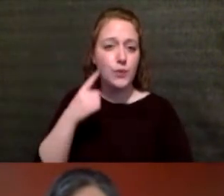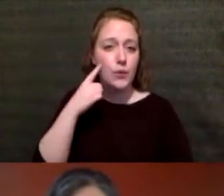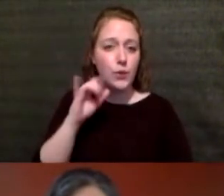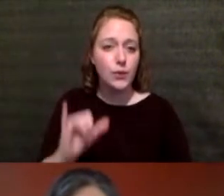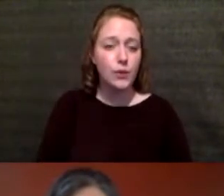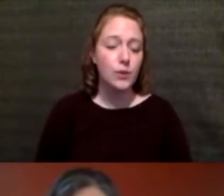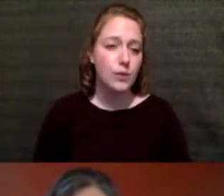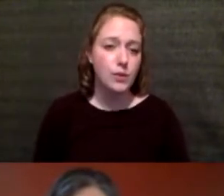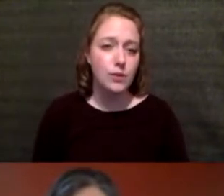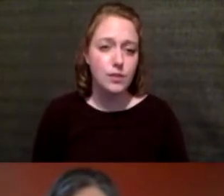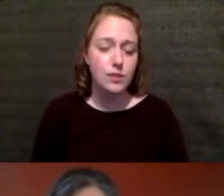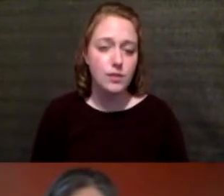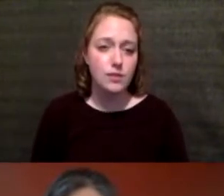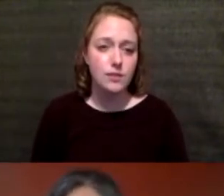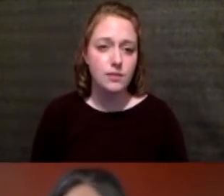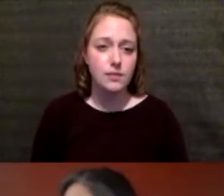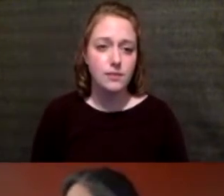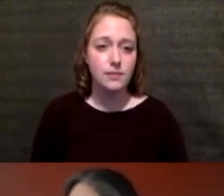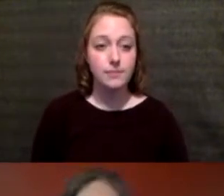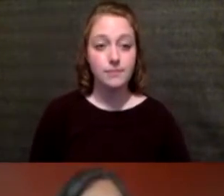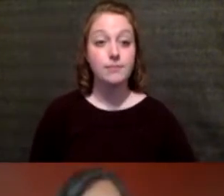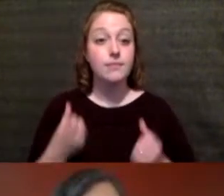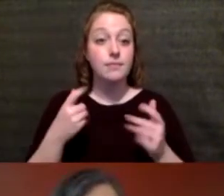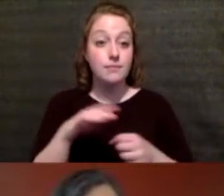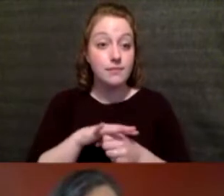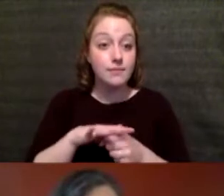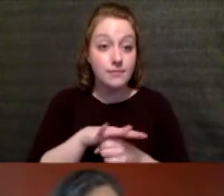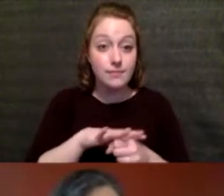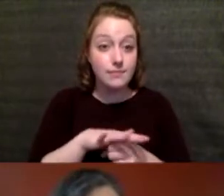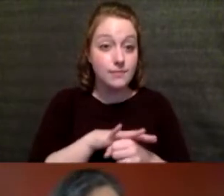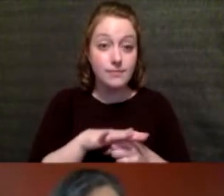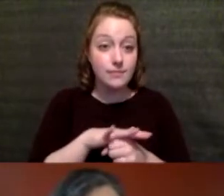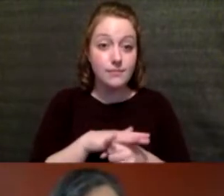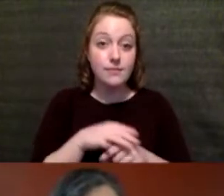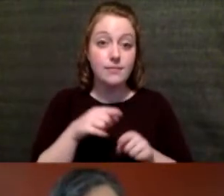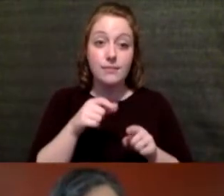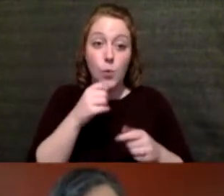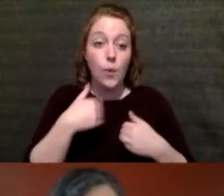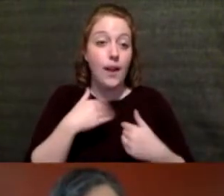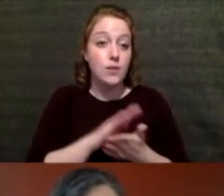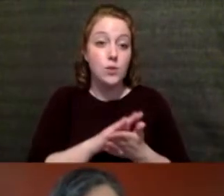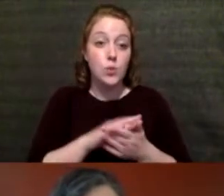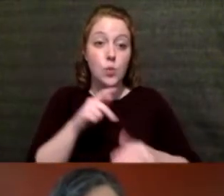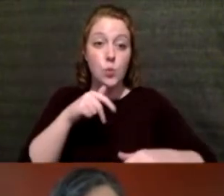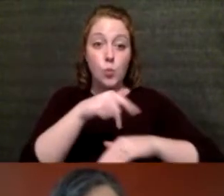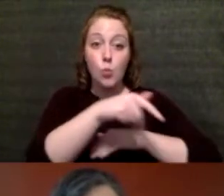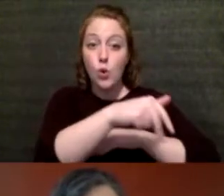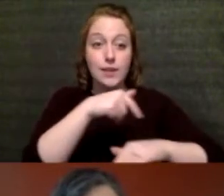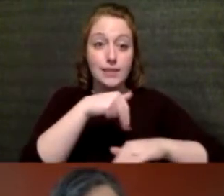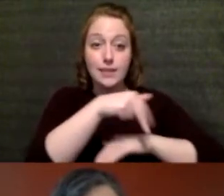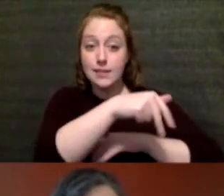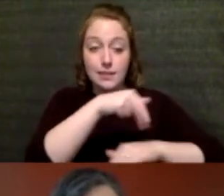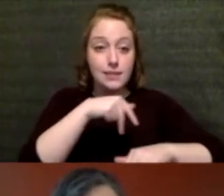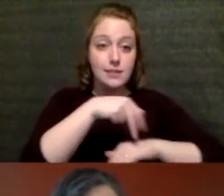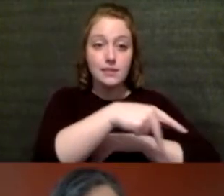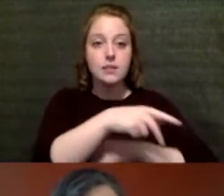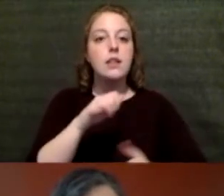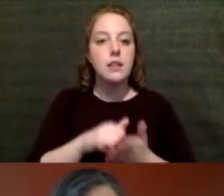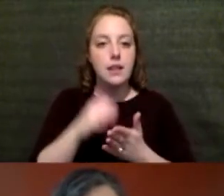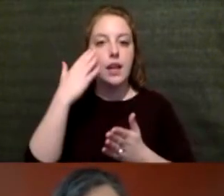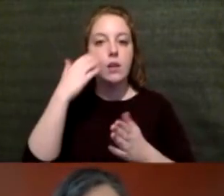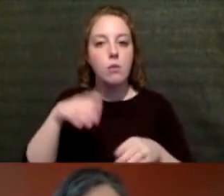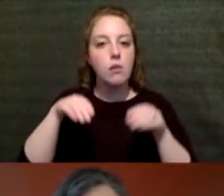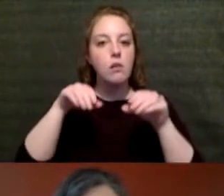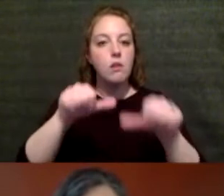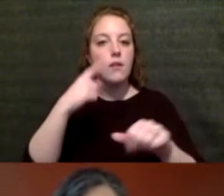there's lots of neighborhoods in Waco that don't have a school in walking distance. And that's why we spent a lot of money that the state reimburses for transportation to